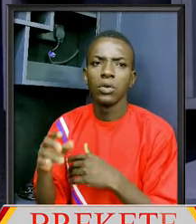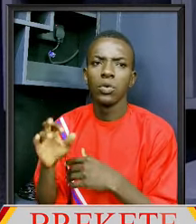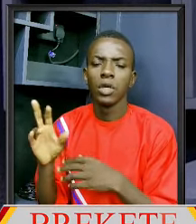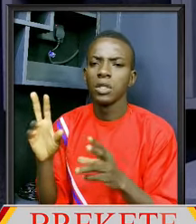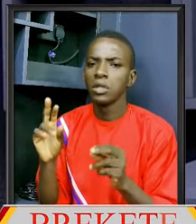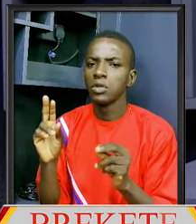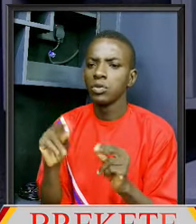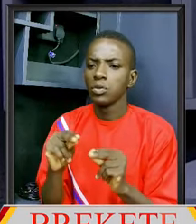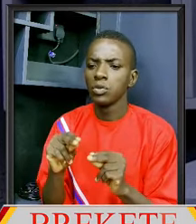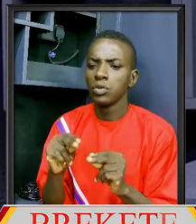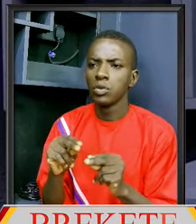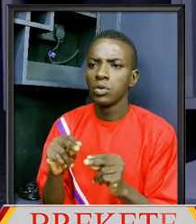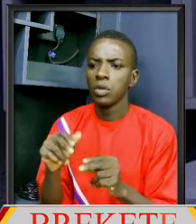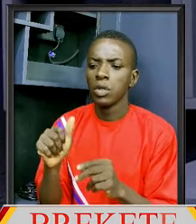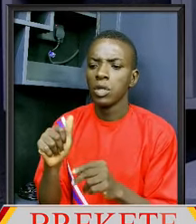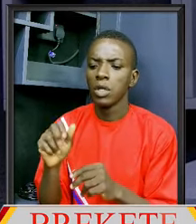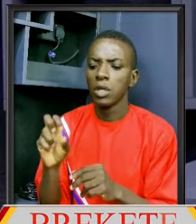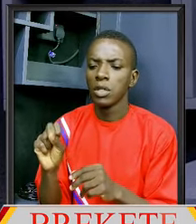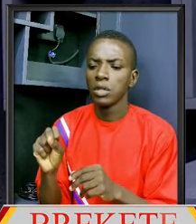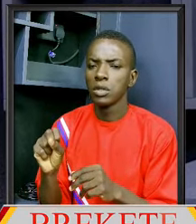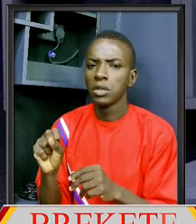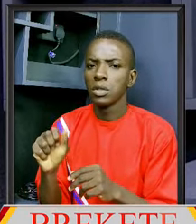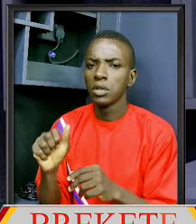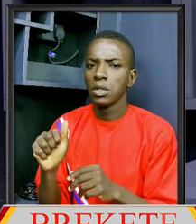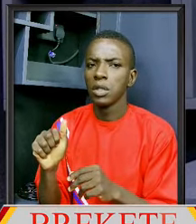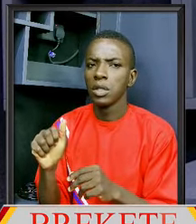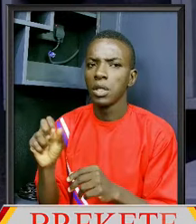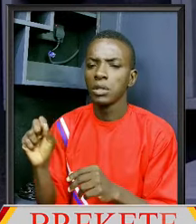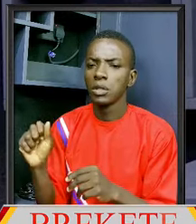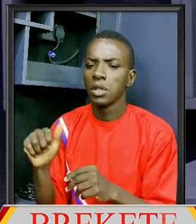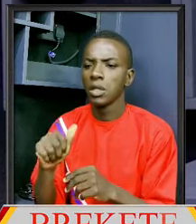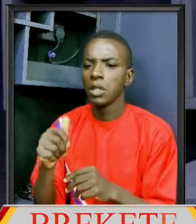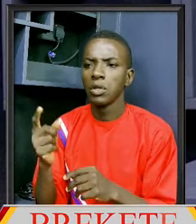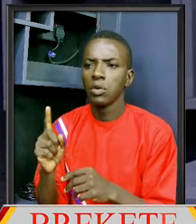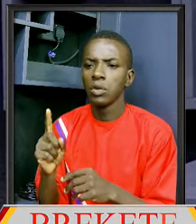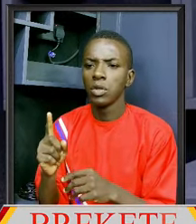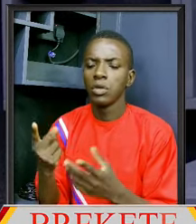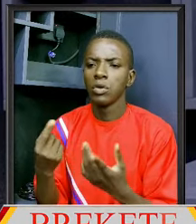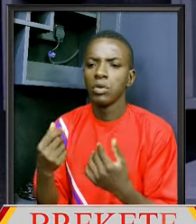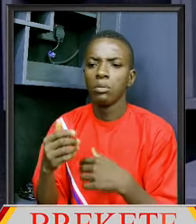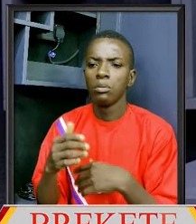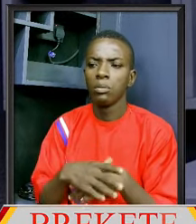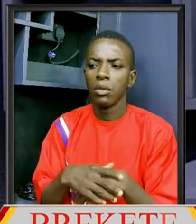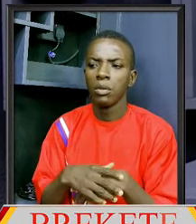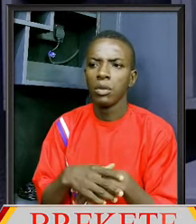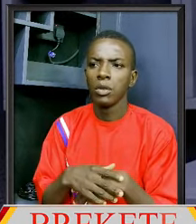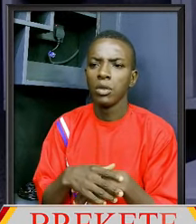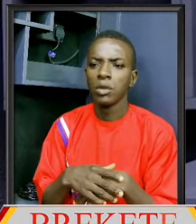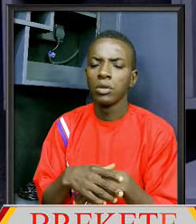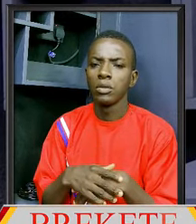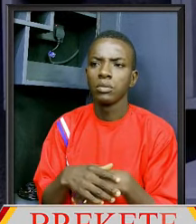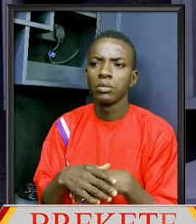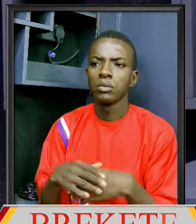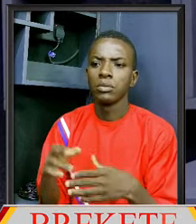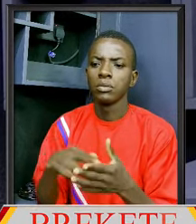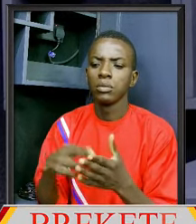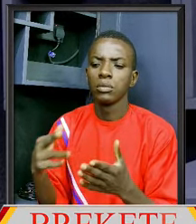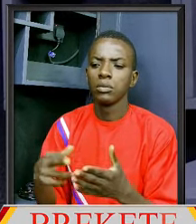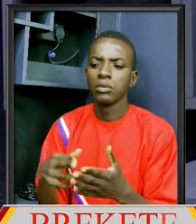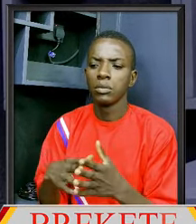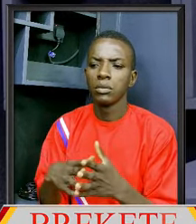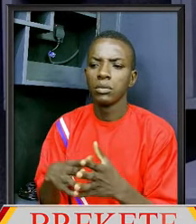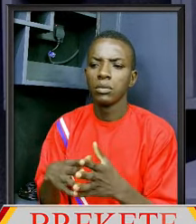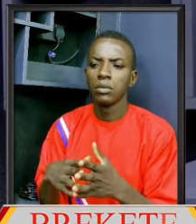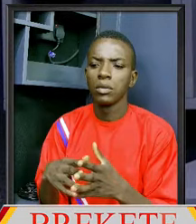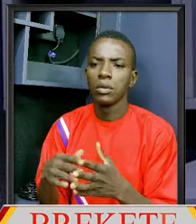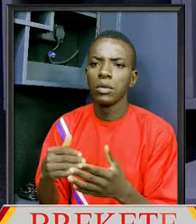there is no AS or SS anywhere, they return back, look at their results correct.